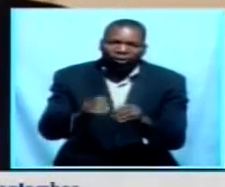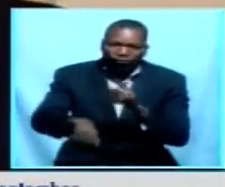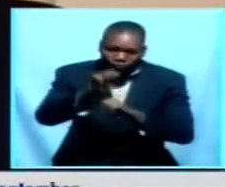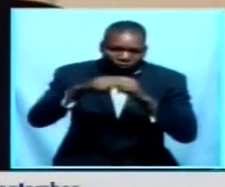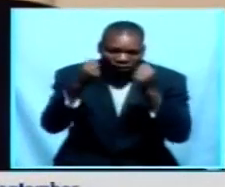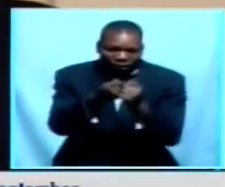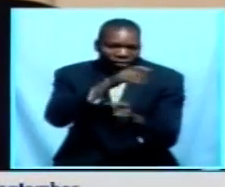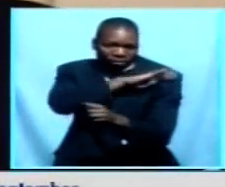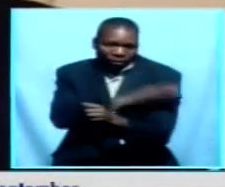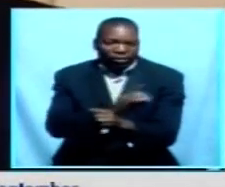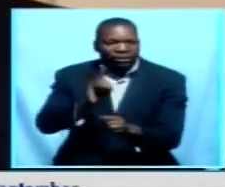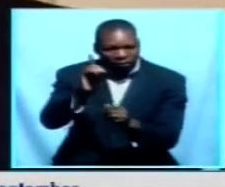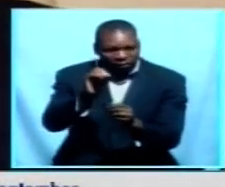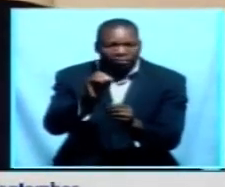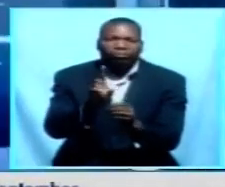Club.